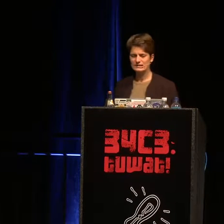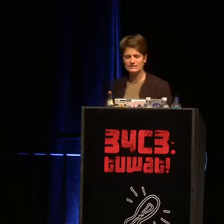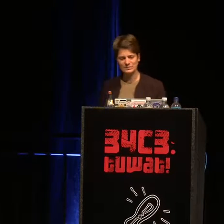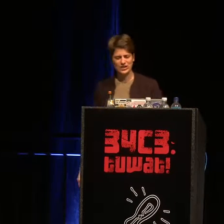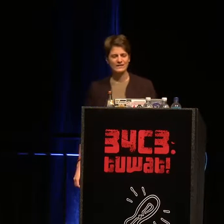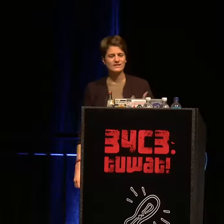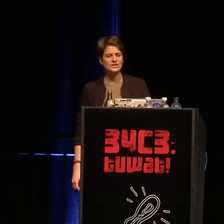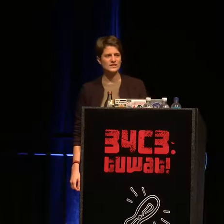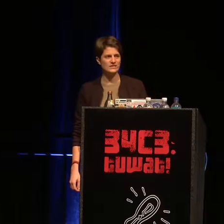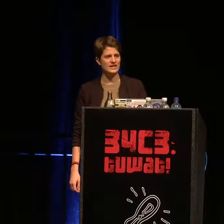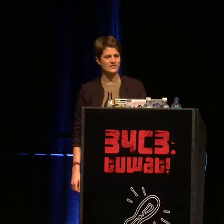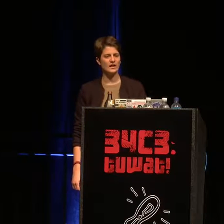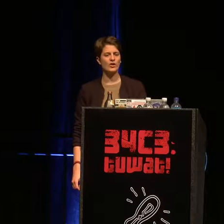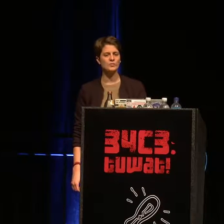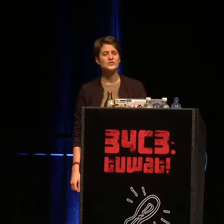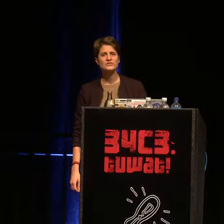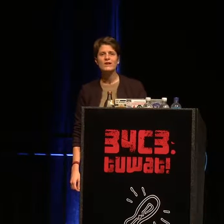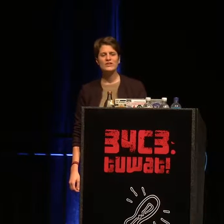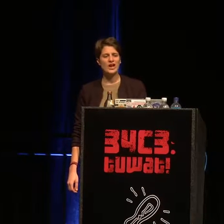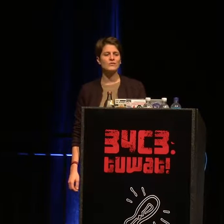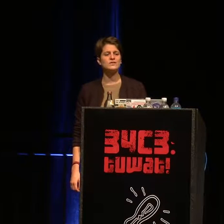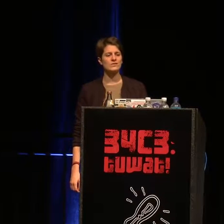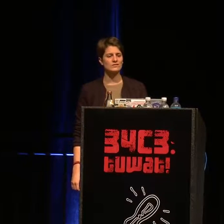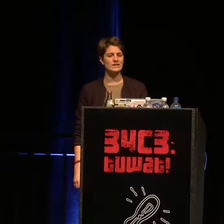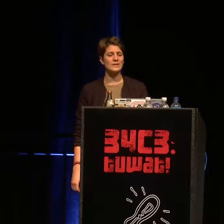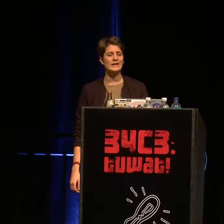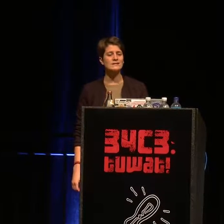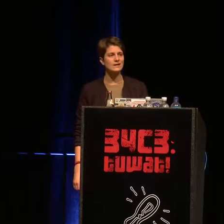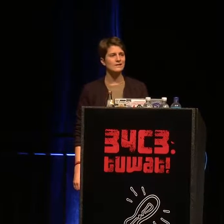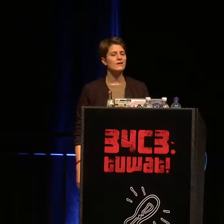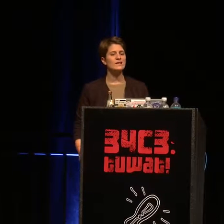no misuse on a state level when it comes to personal data. I mean,